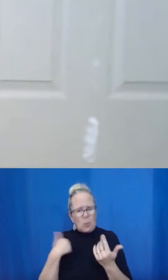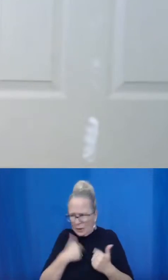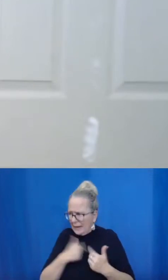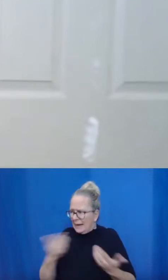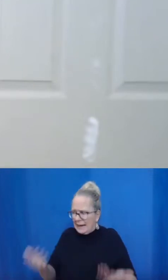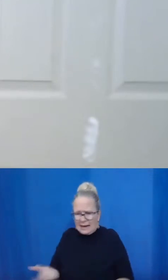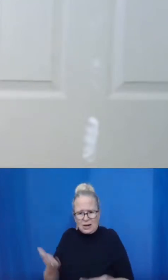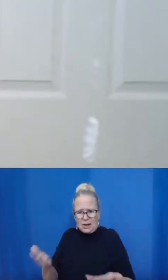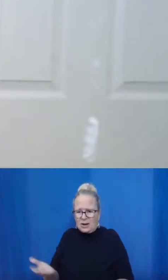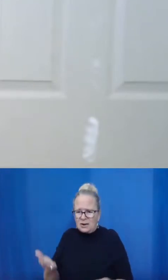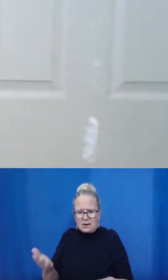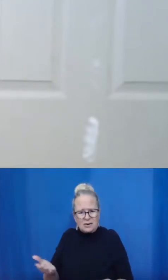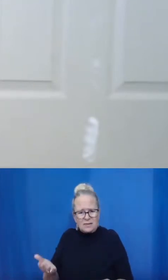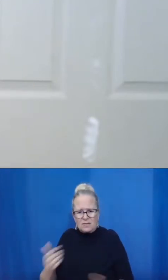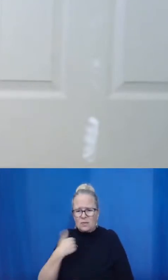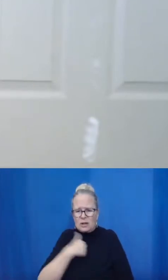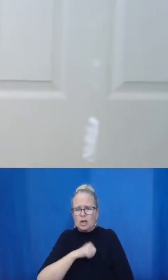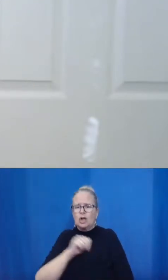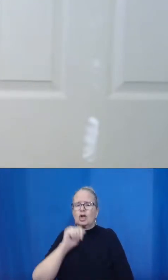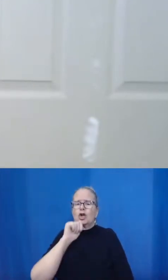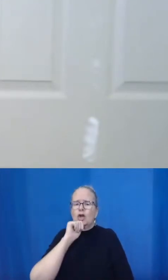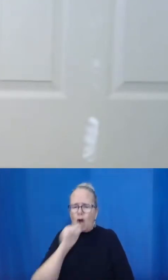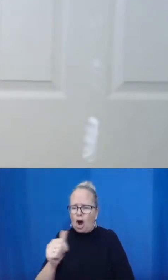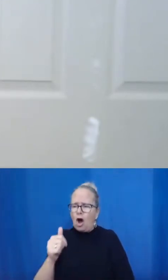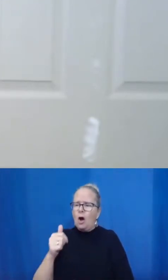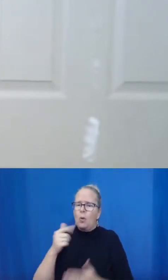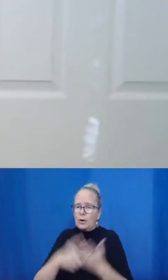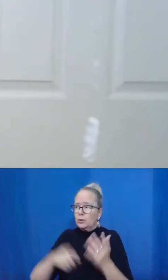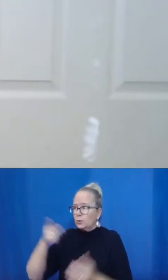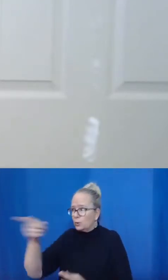that, I think we need to